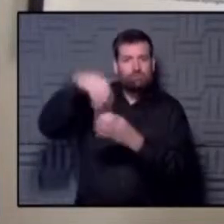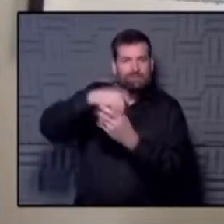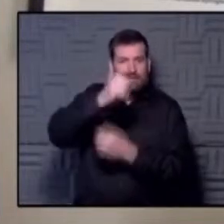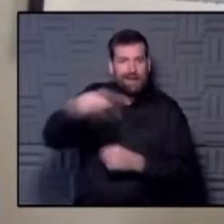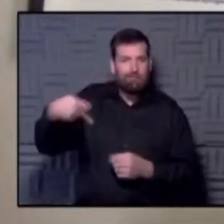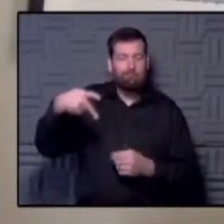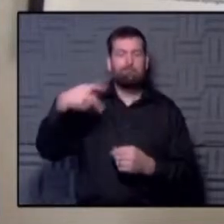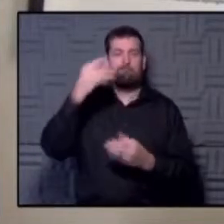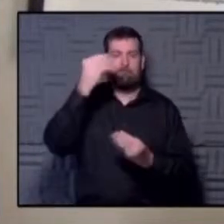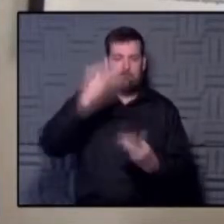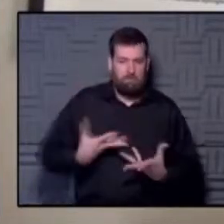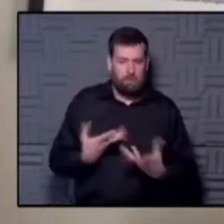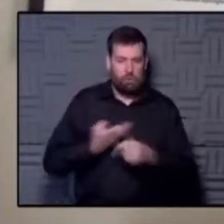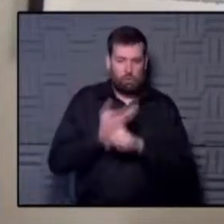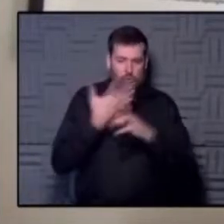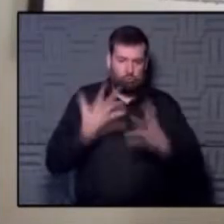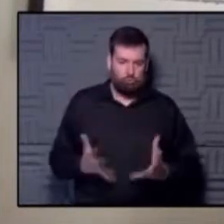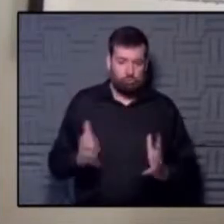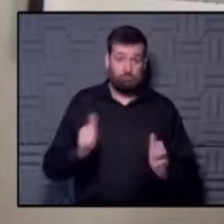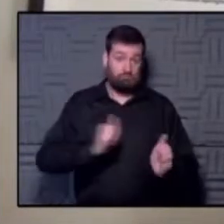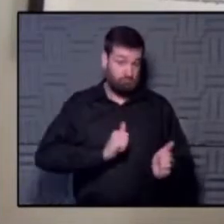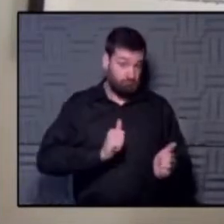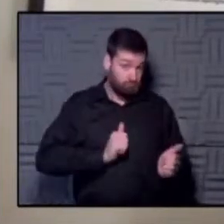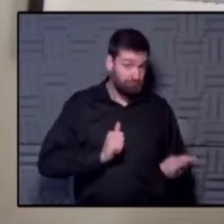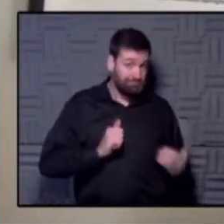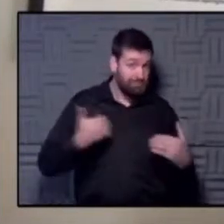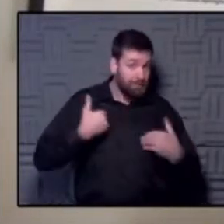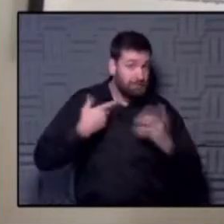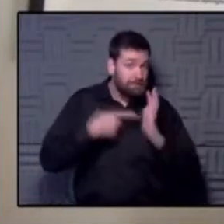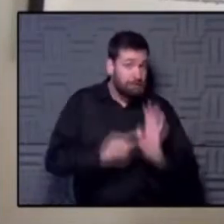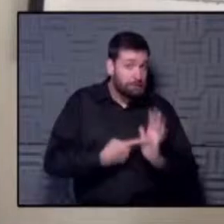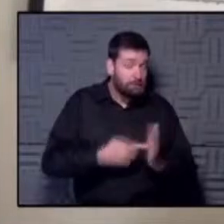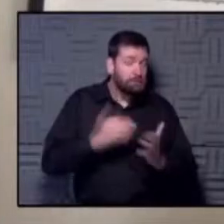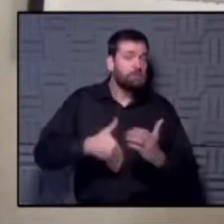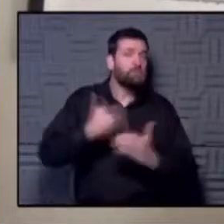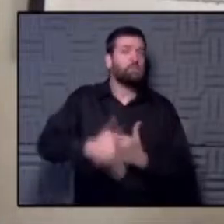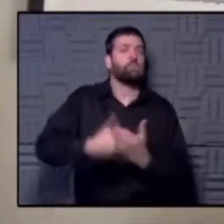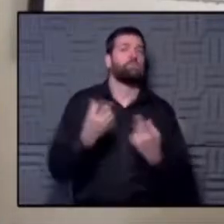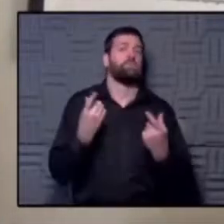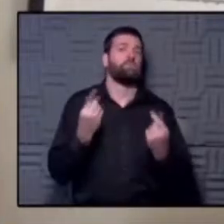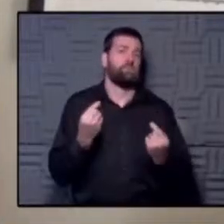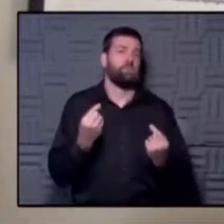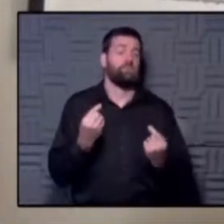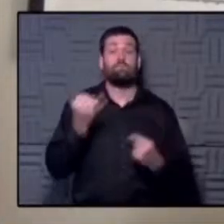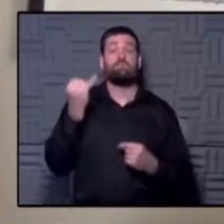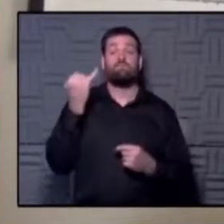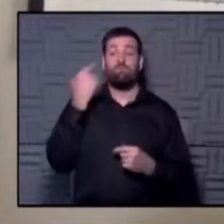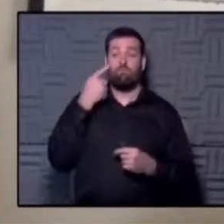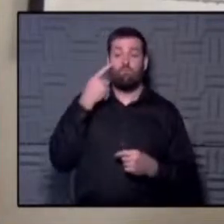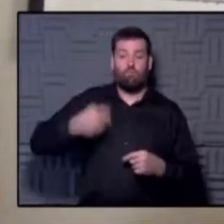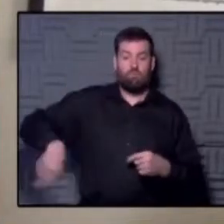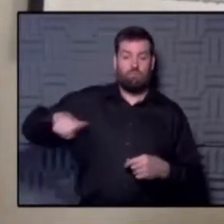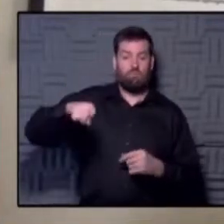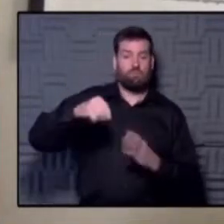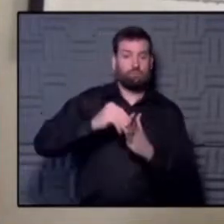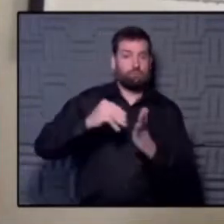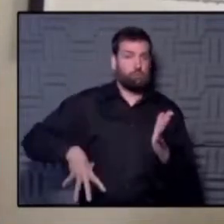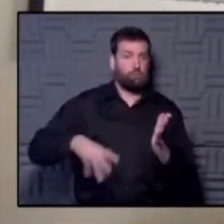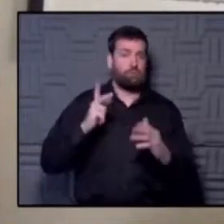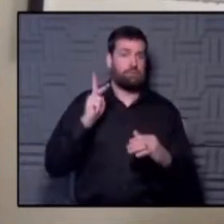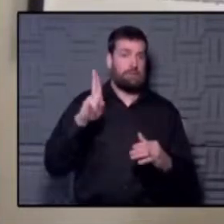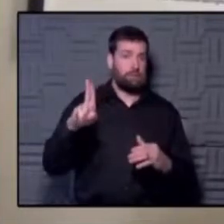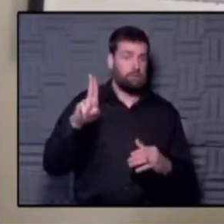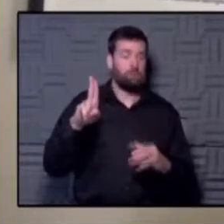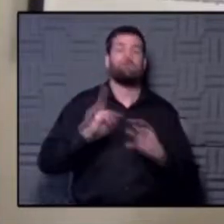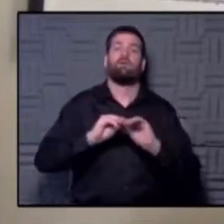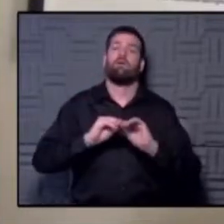the user, if in fact you have these symptoms, here's what you do next. And in the case of students at KU,